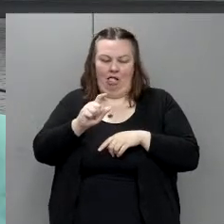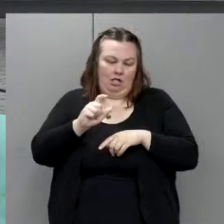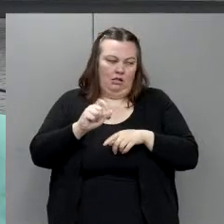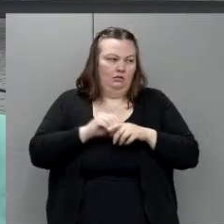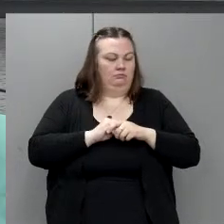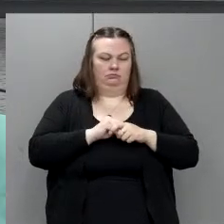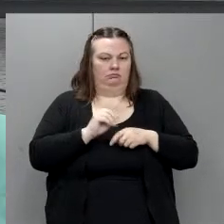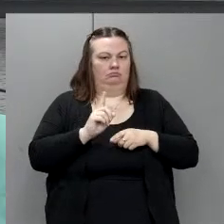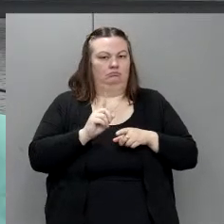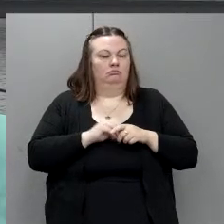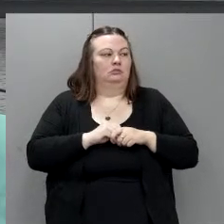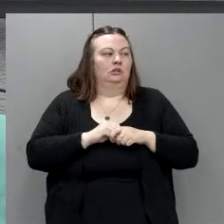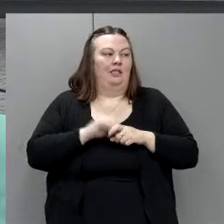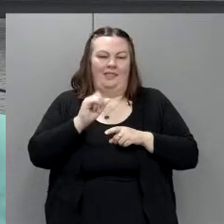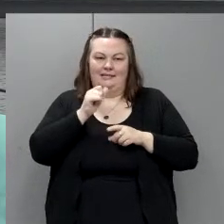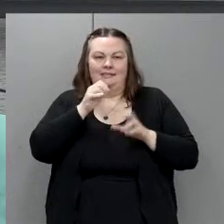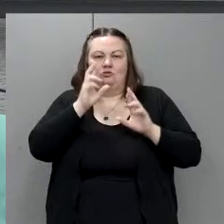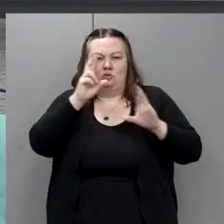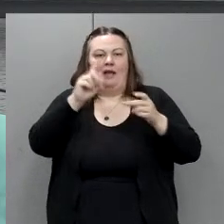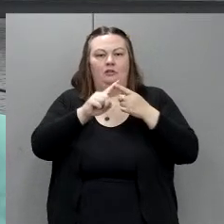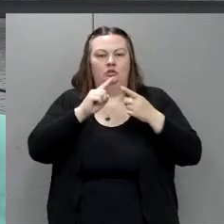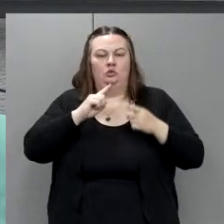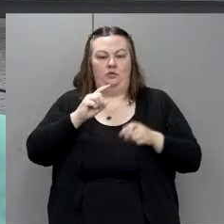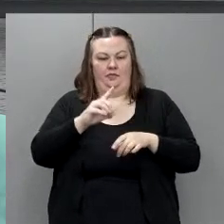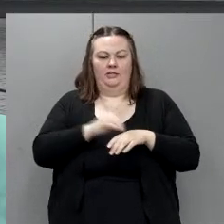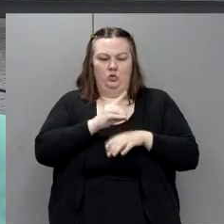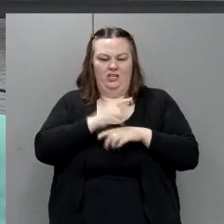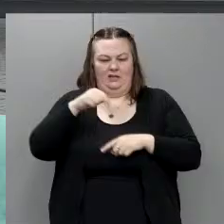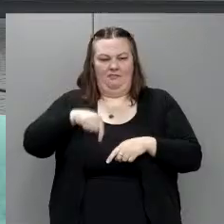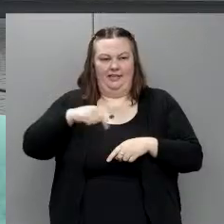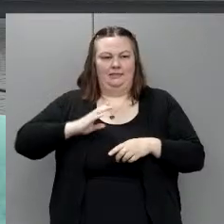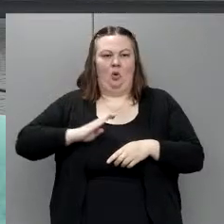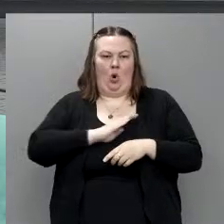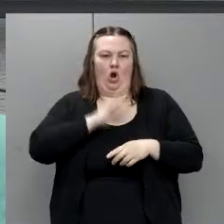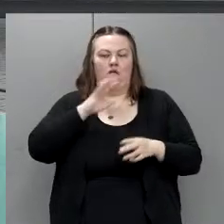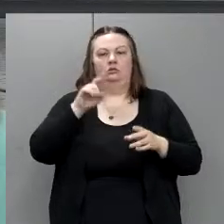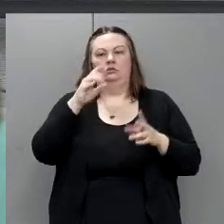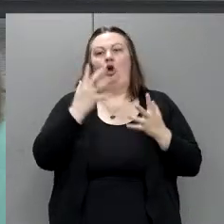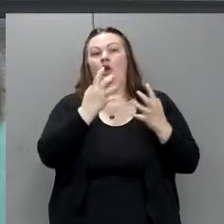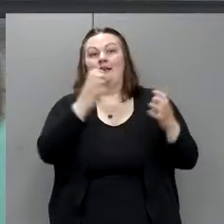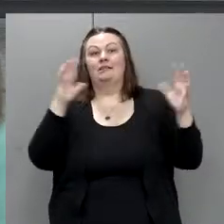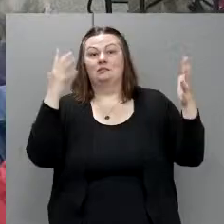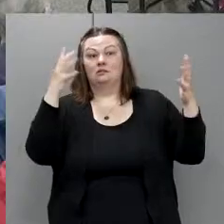is disrespectful to the duties of this board.